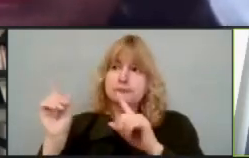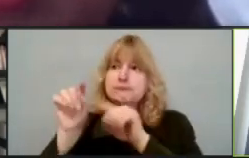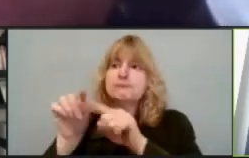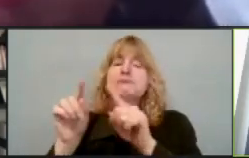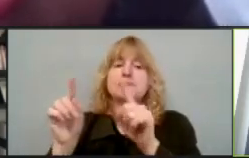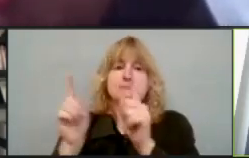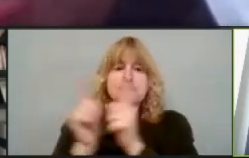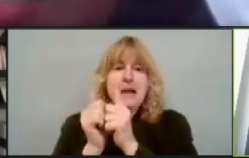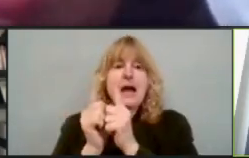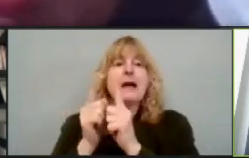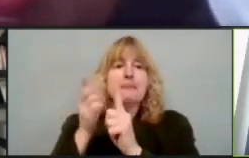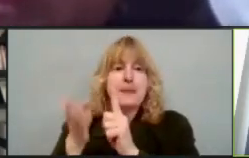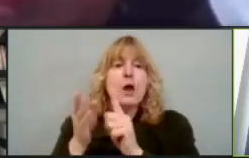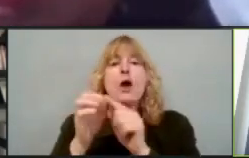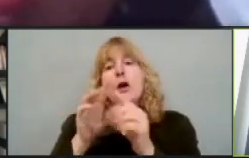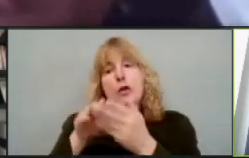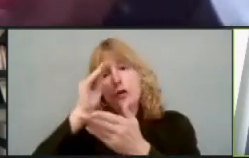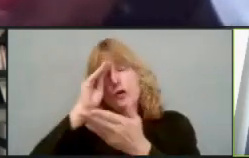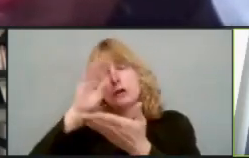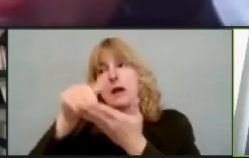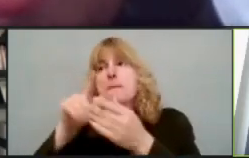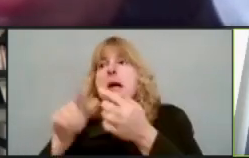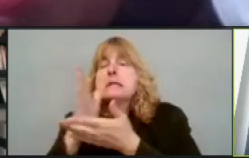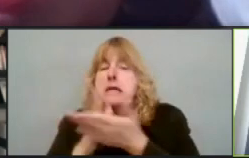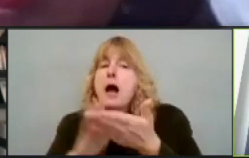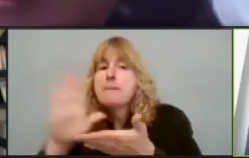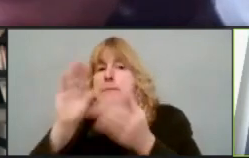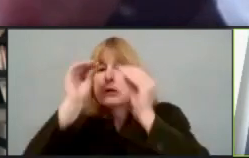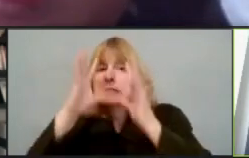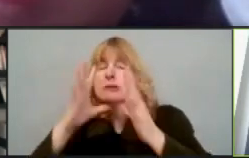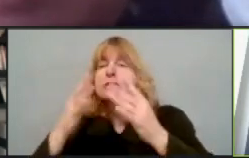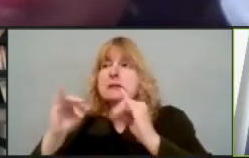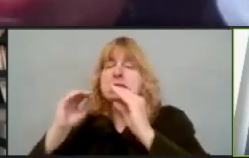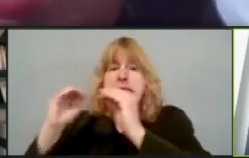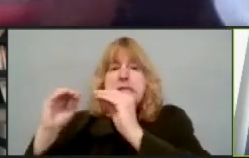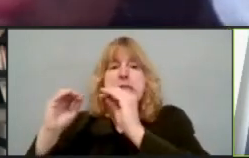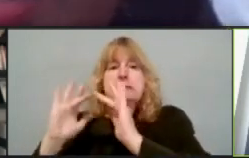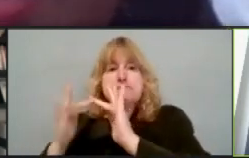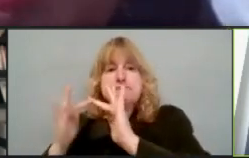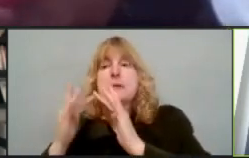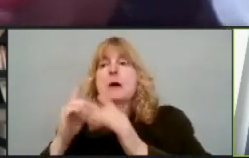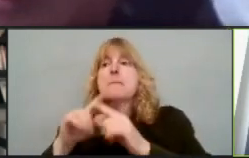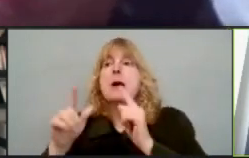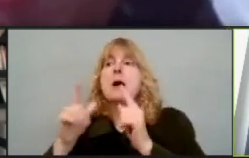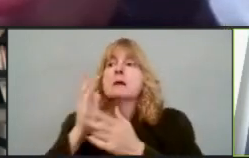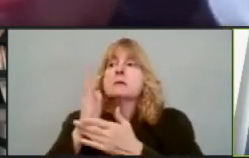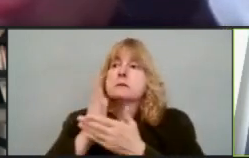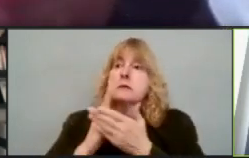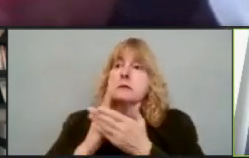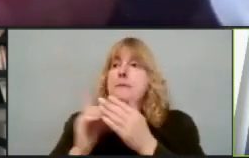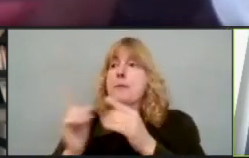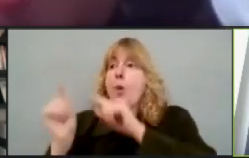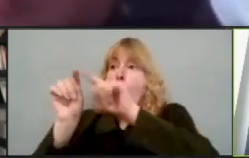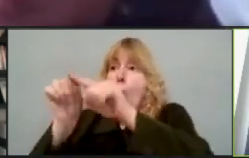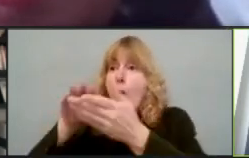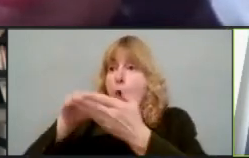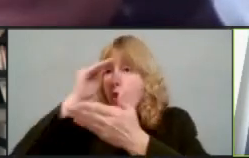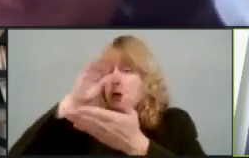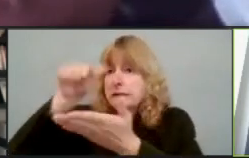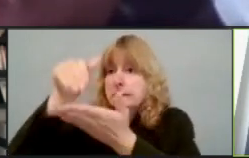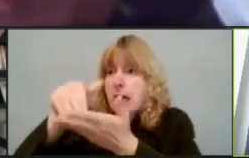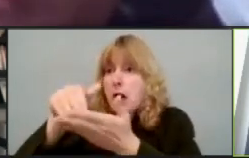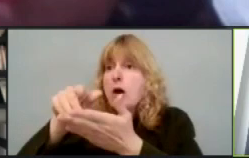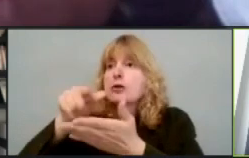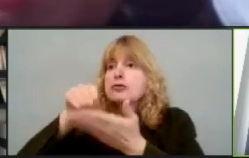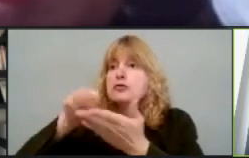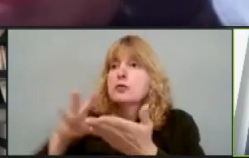teachers are still teaching virtually, so the students go to the learning centers and meet their teacher online through their device that we provide. And